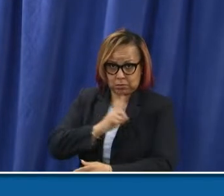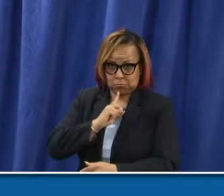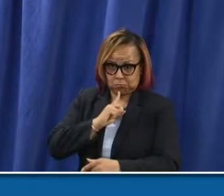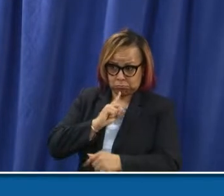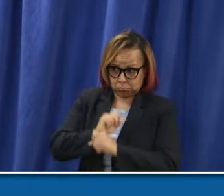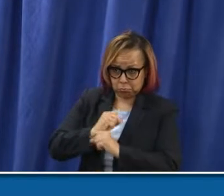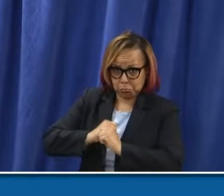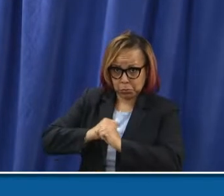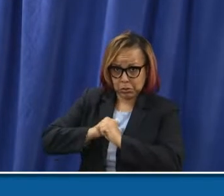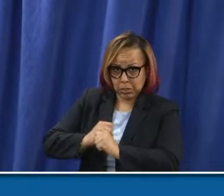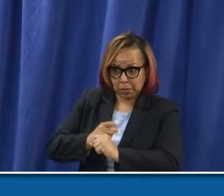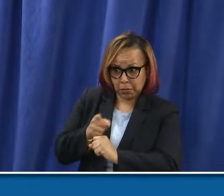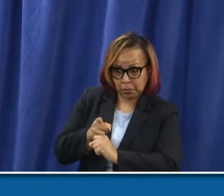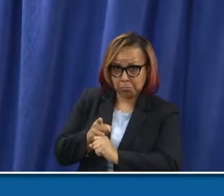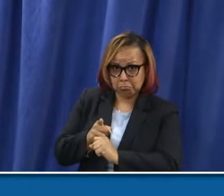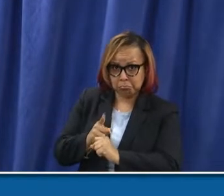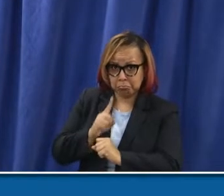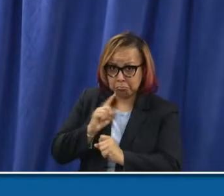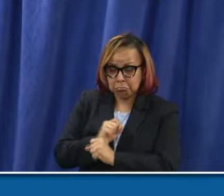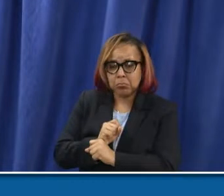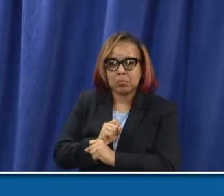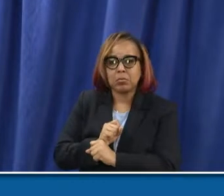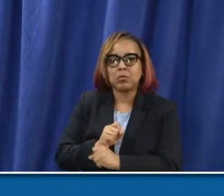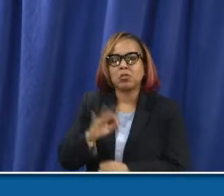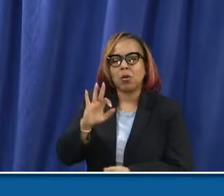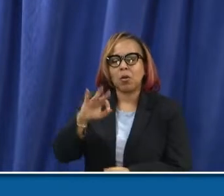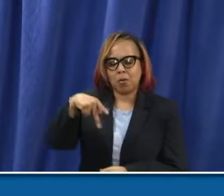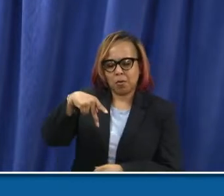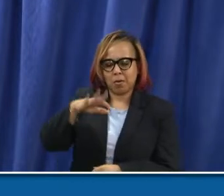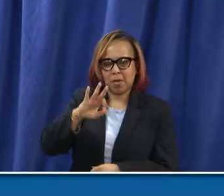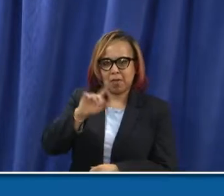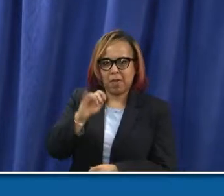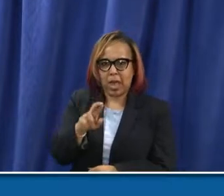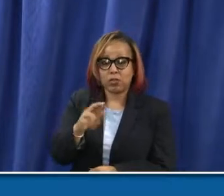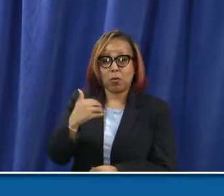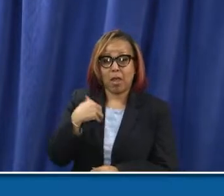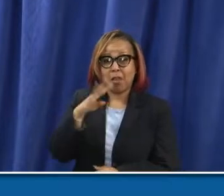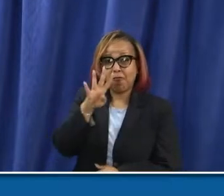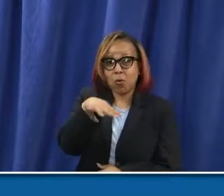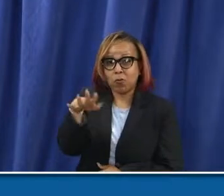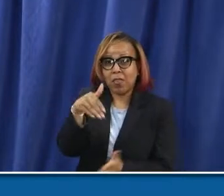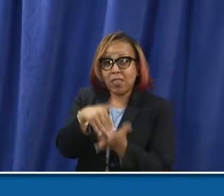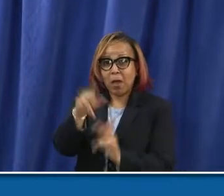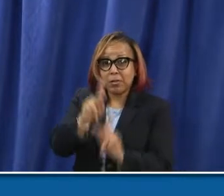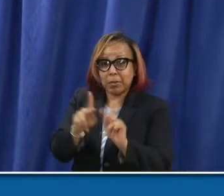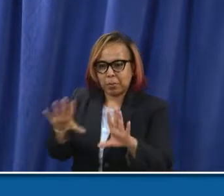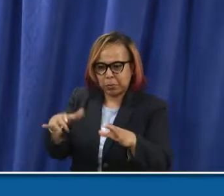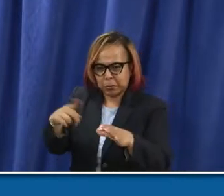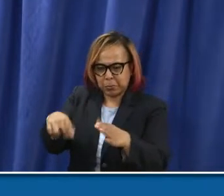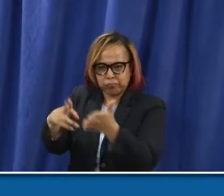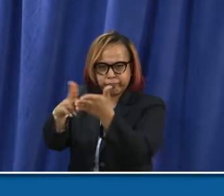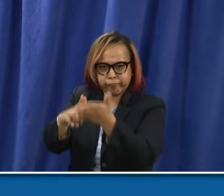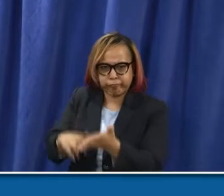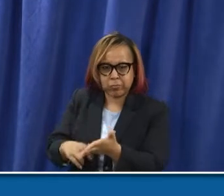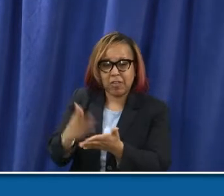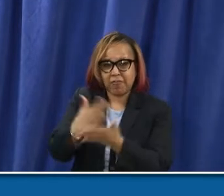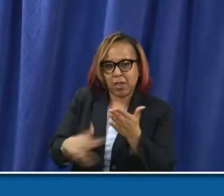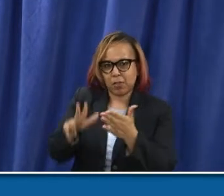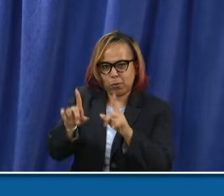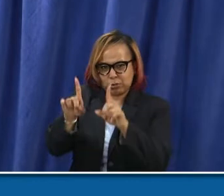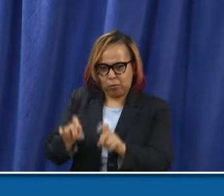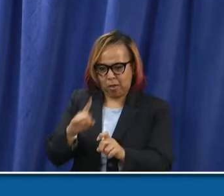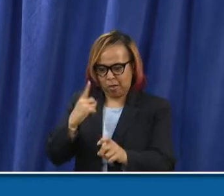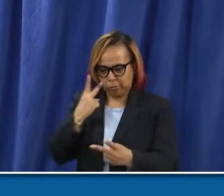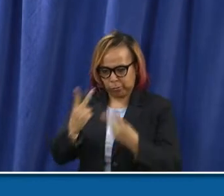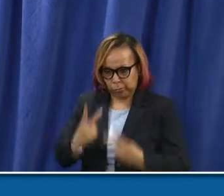protect people in the real world? So the Pfizer vaccine, for example, had 44,000 people enrolled in its phase 3 trial.